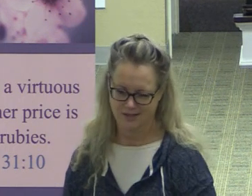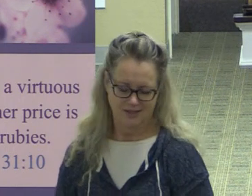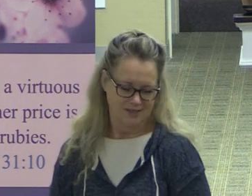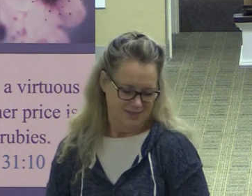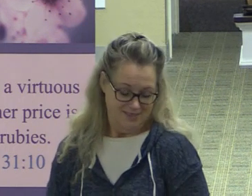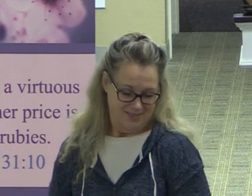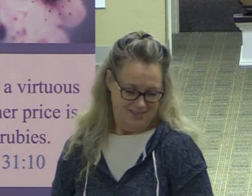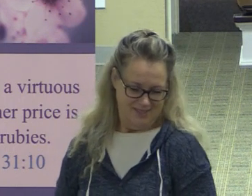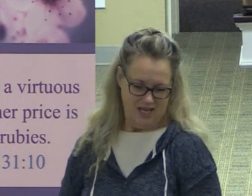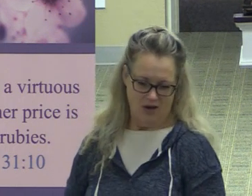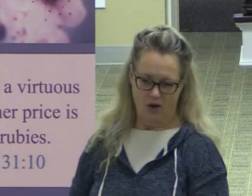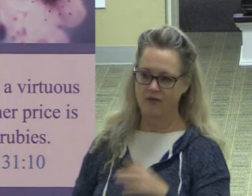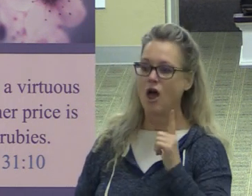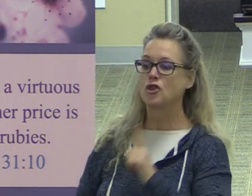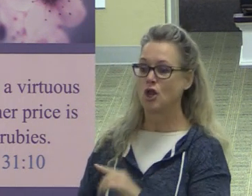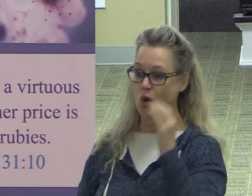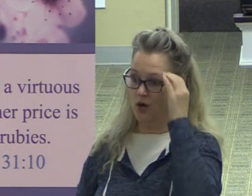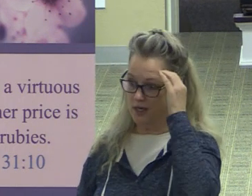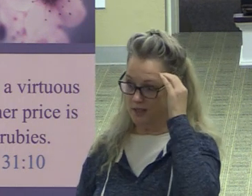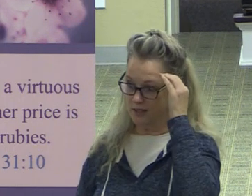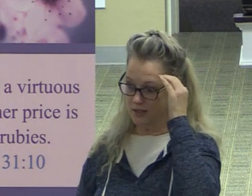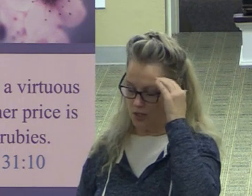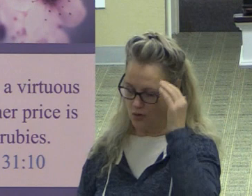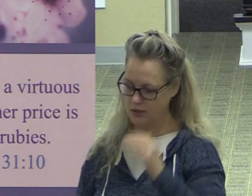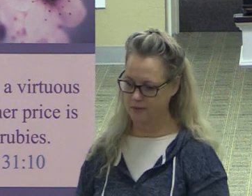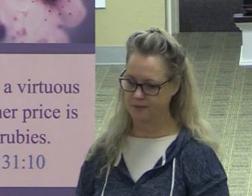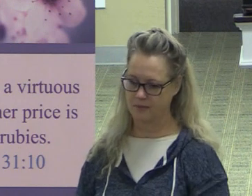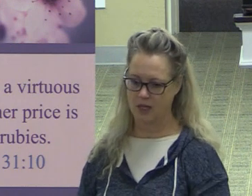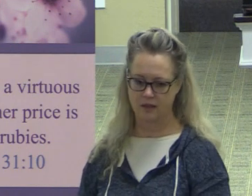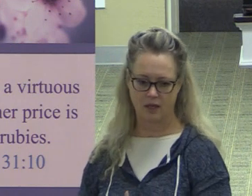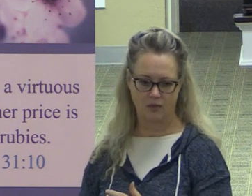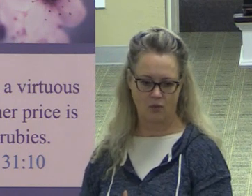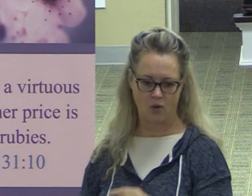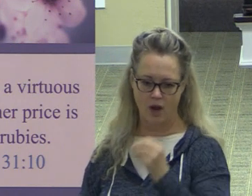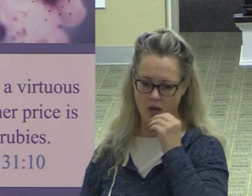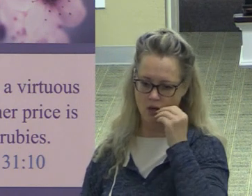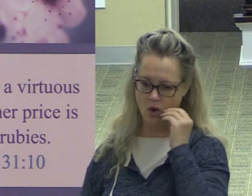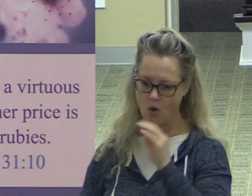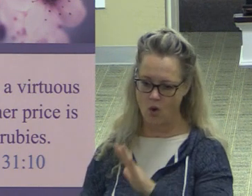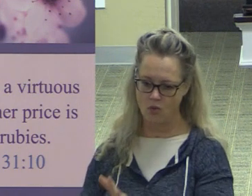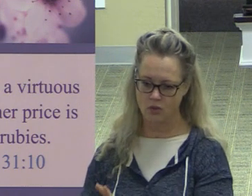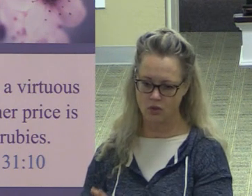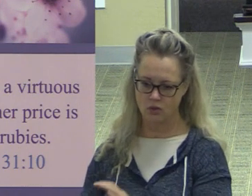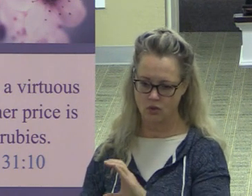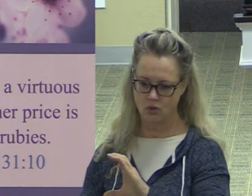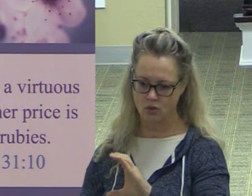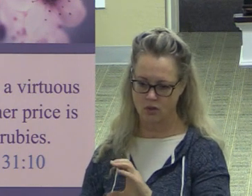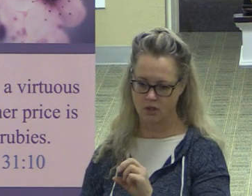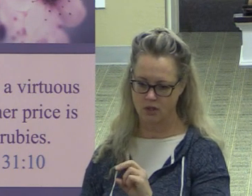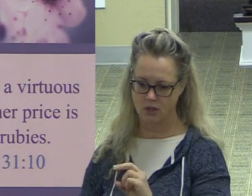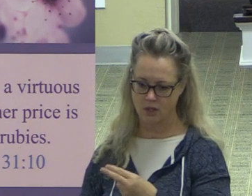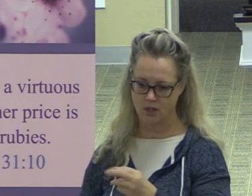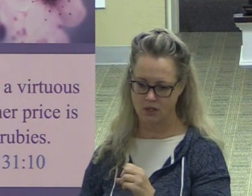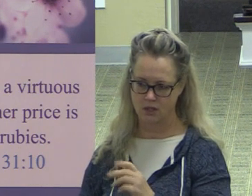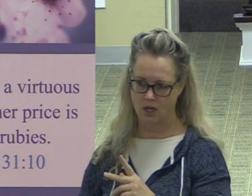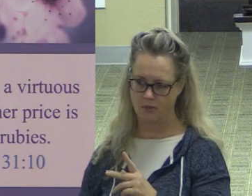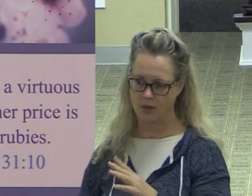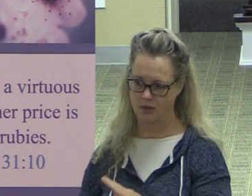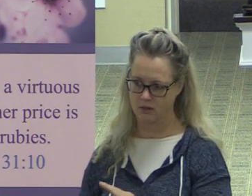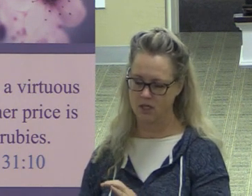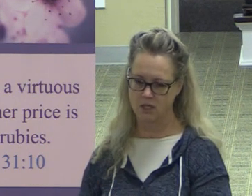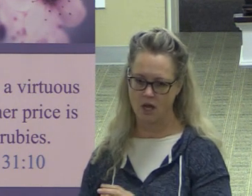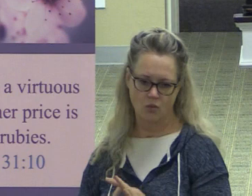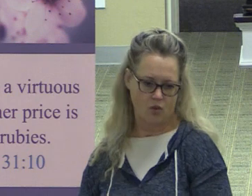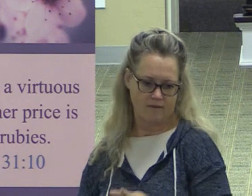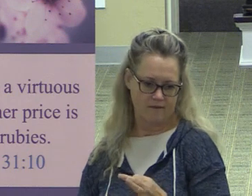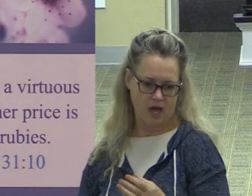we had our normal day going to homeschool chapel, and then we found out what happened with Heidi and Enoch, and boom, everything just